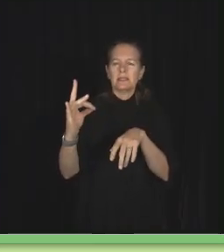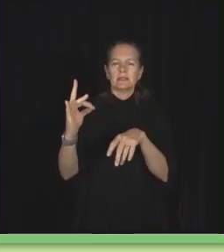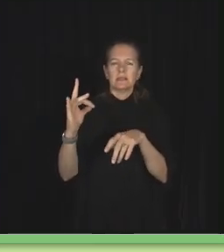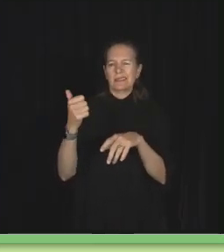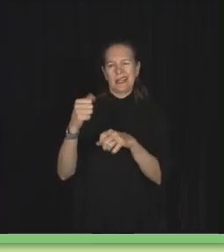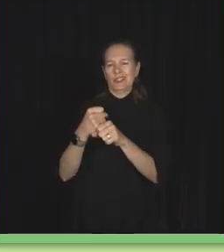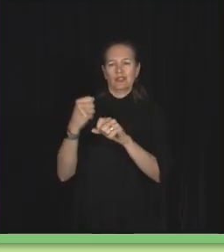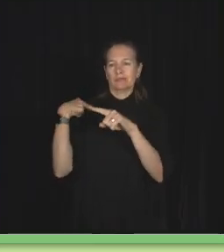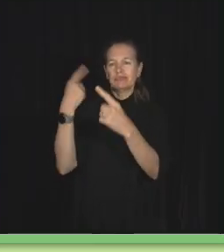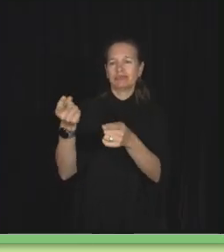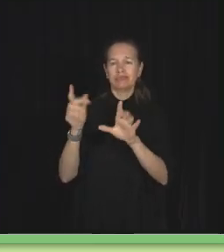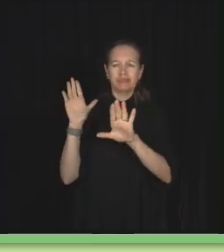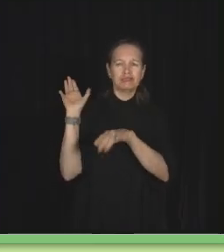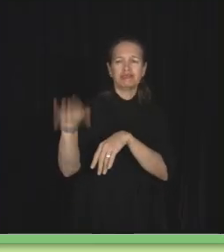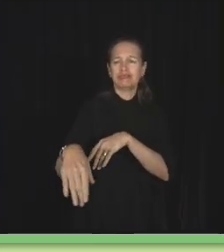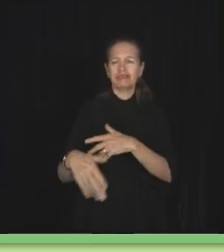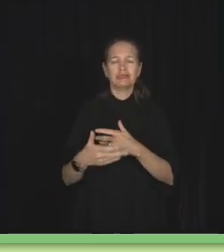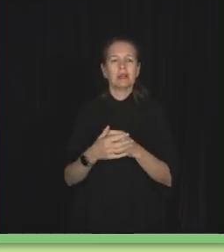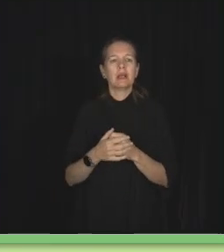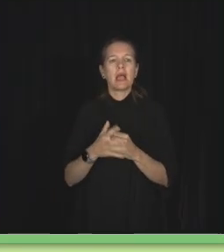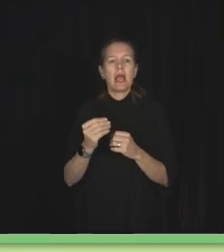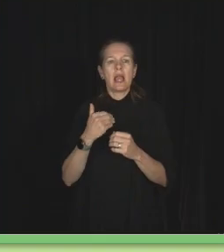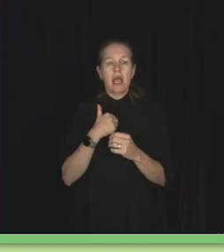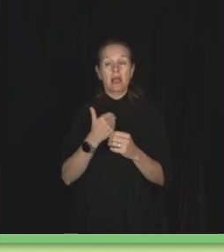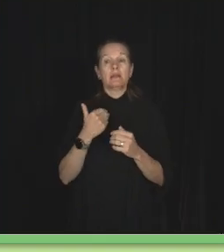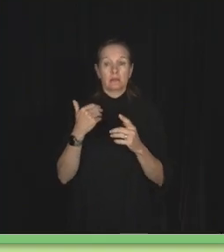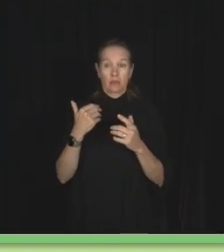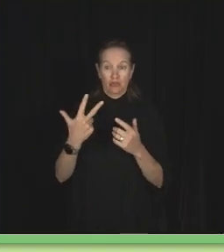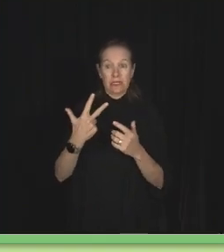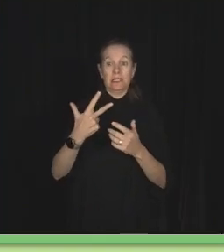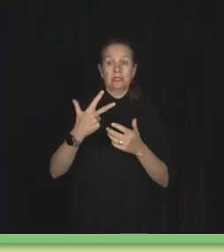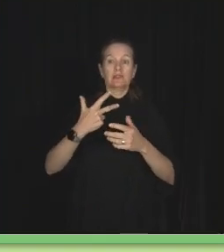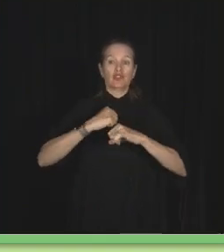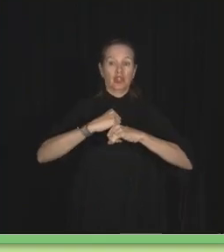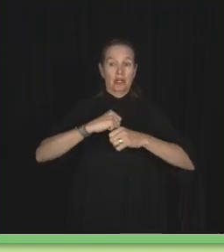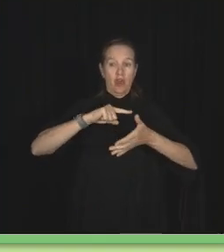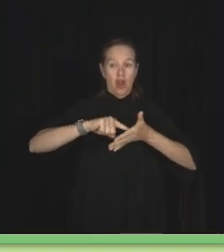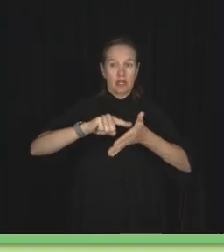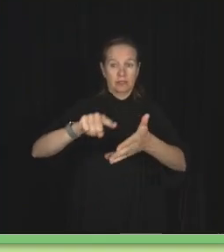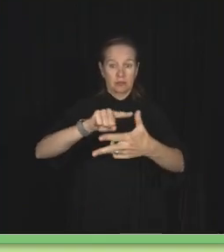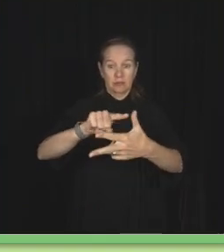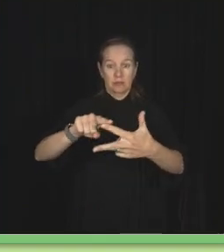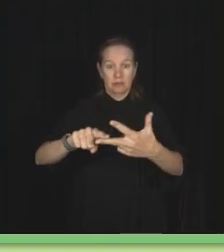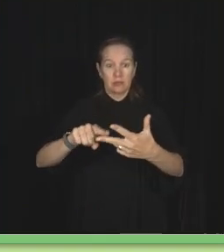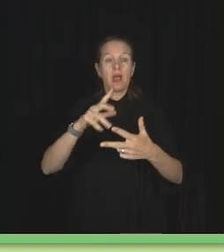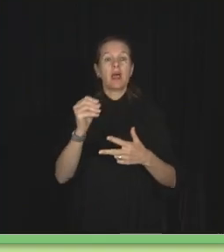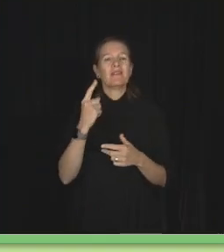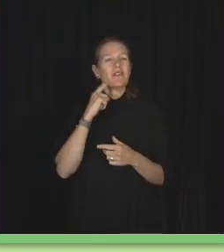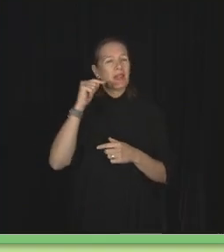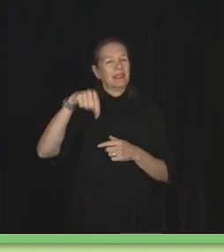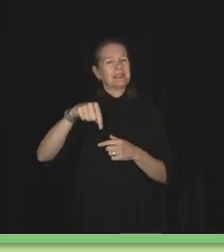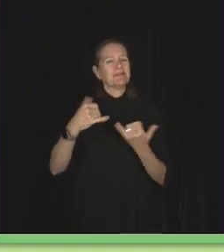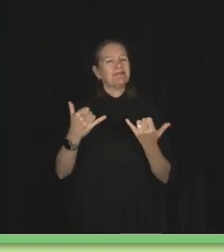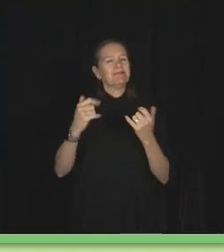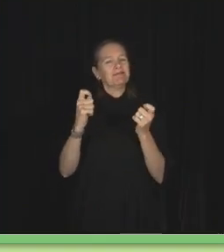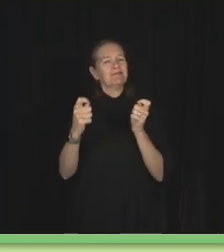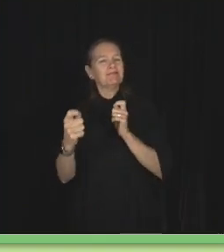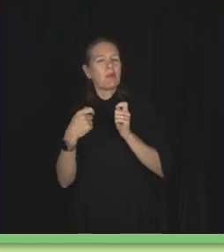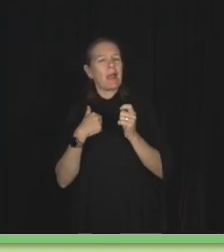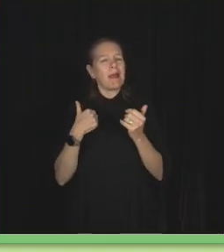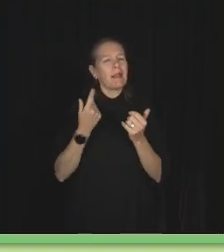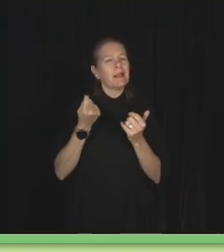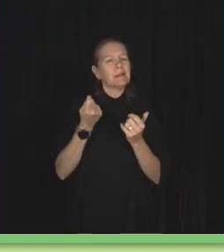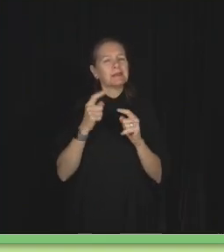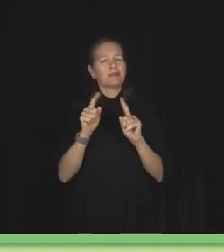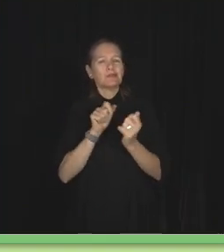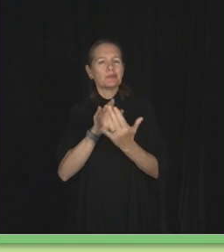years, spanning 3 security audits. And for this iteration, we took a slightly different approach where